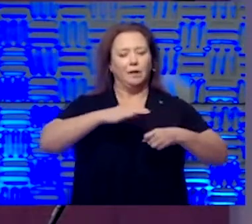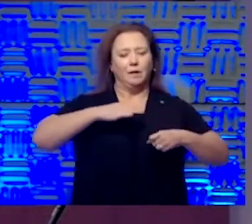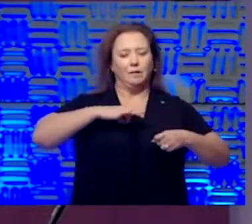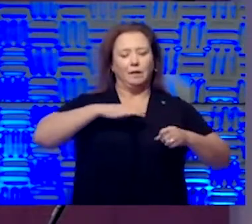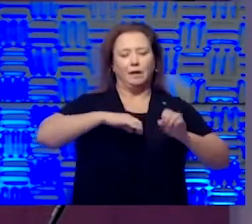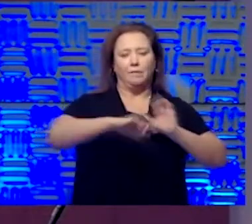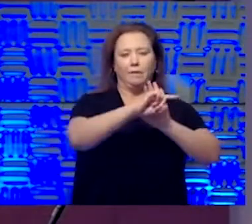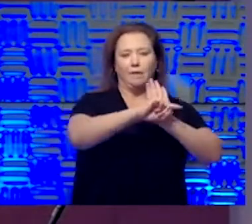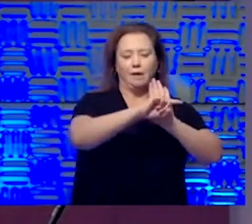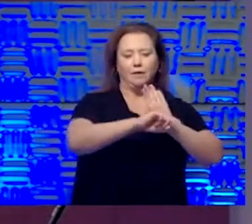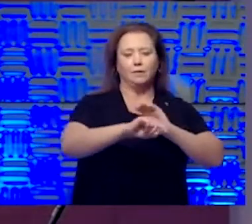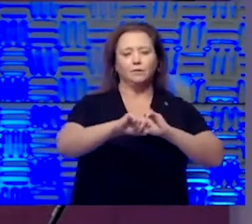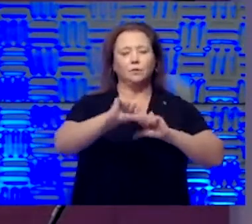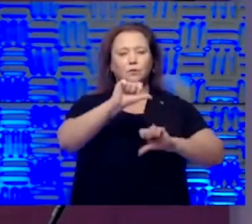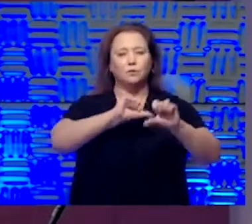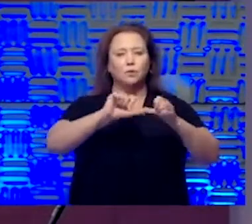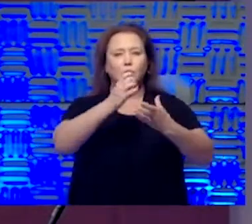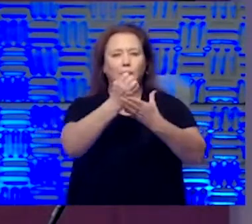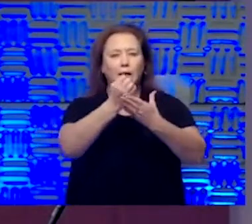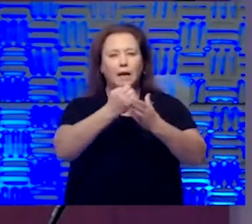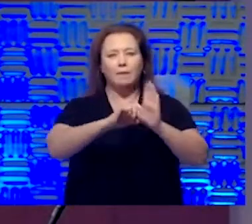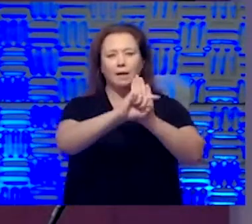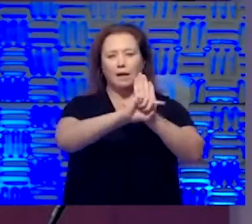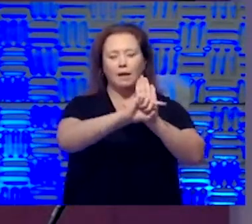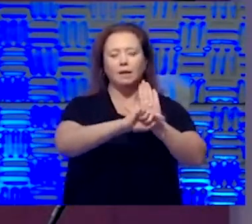socioeconomically wise, and